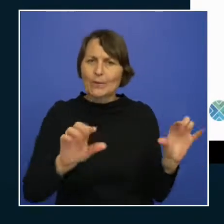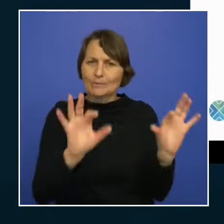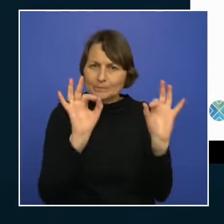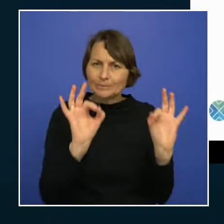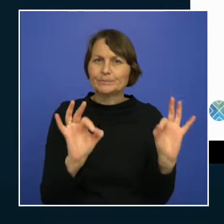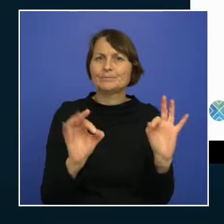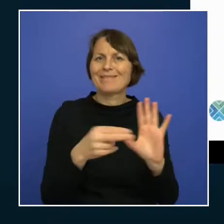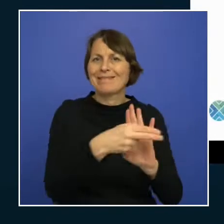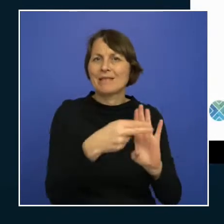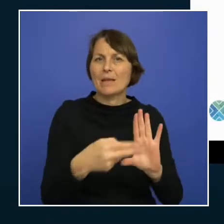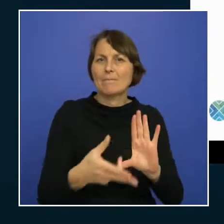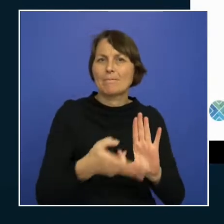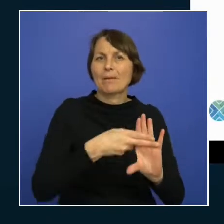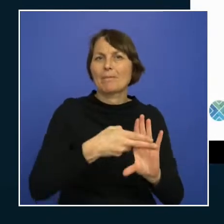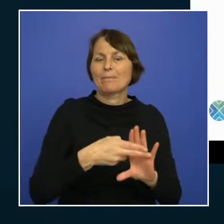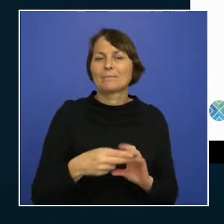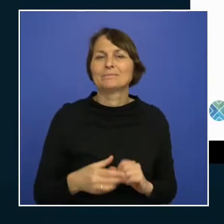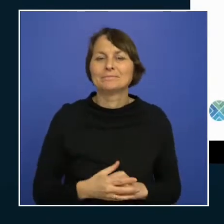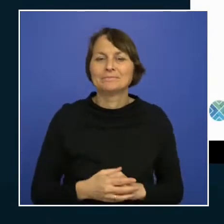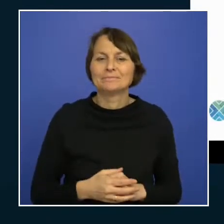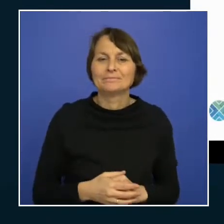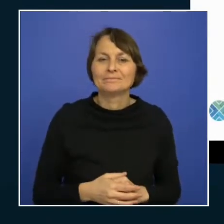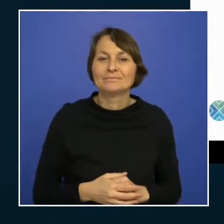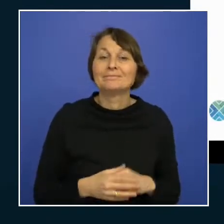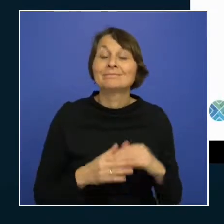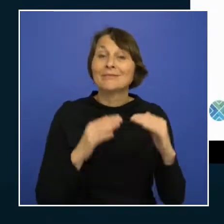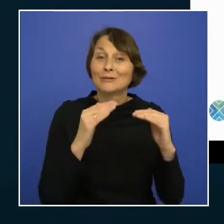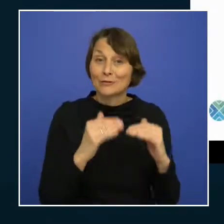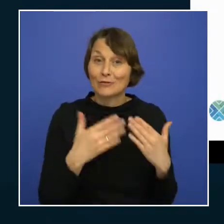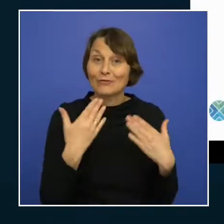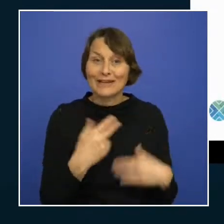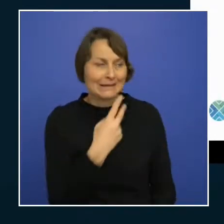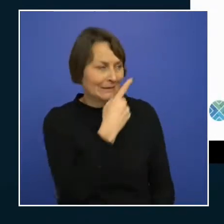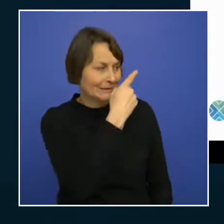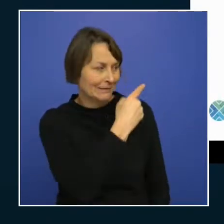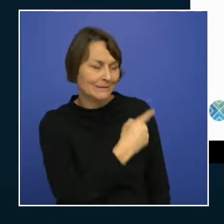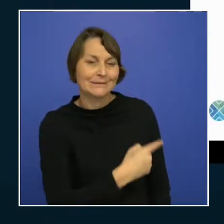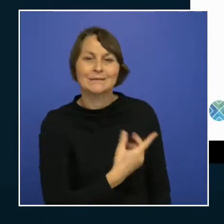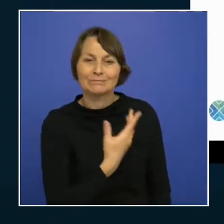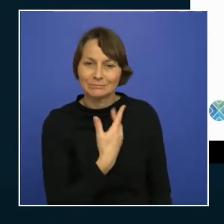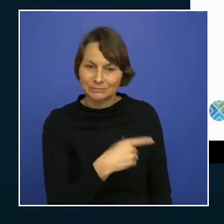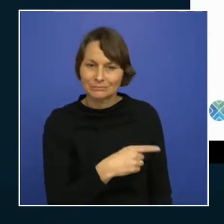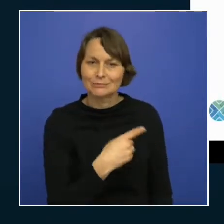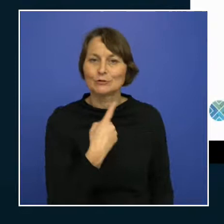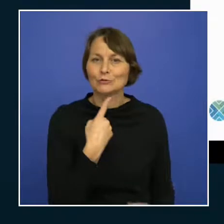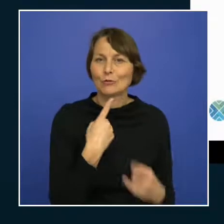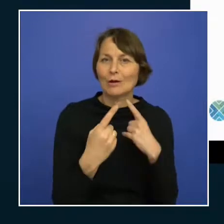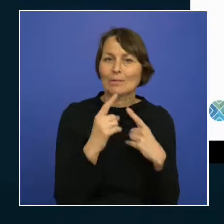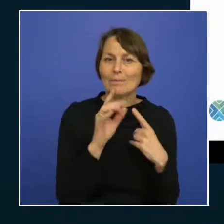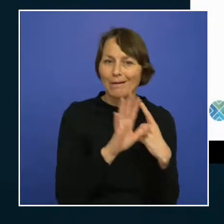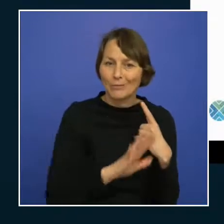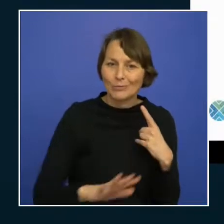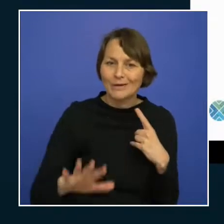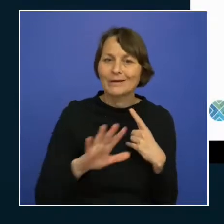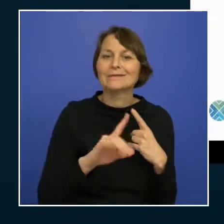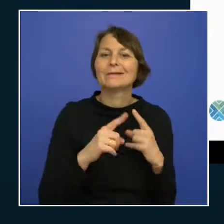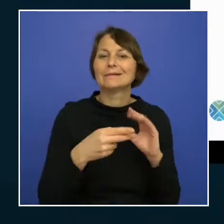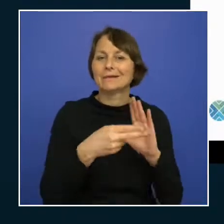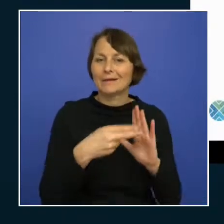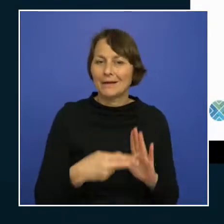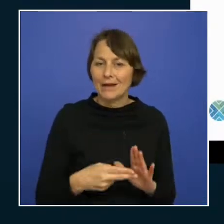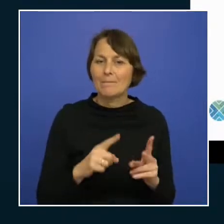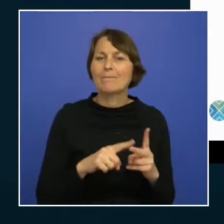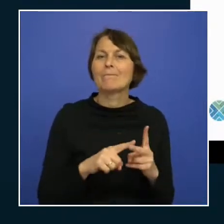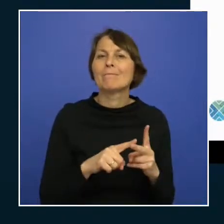So we looked at resource groups, and specifically at regions and naming convention components and naming